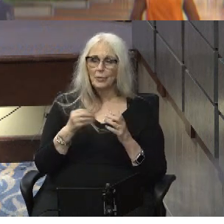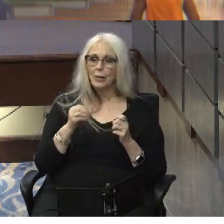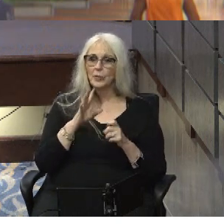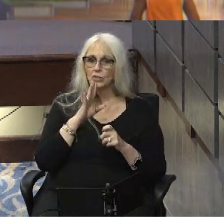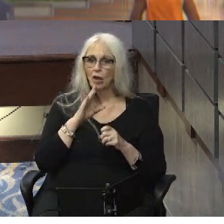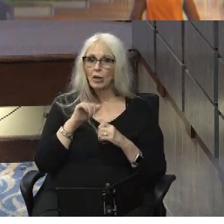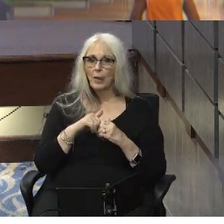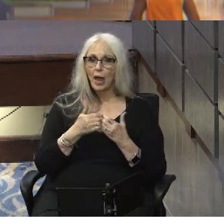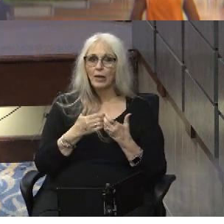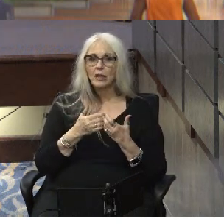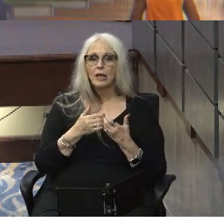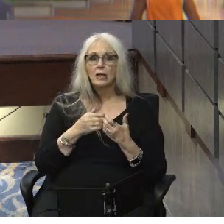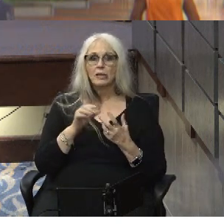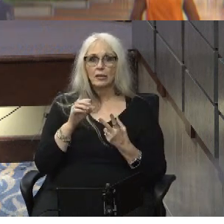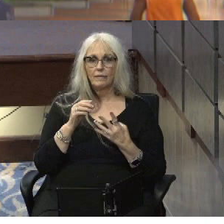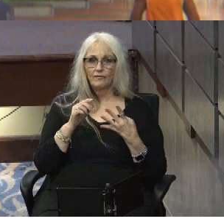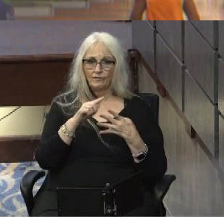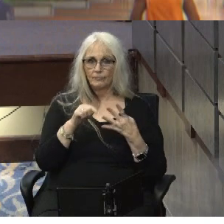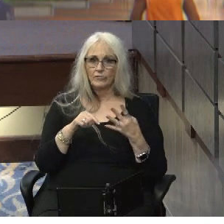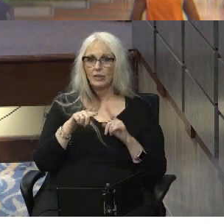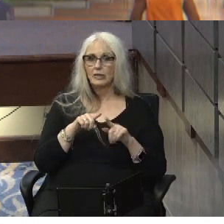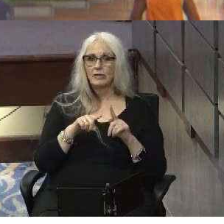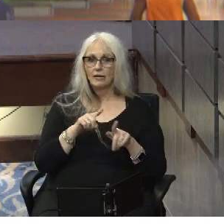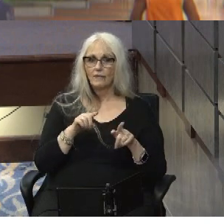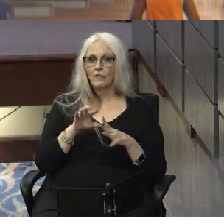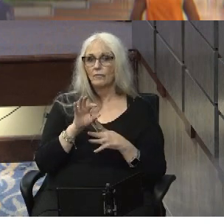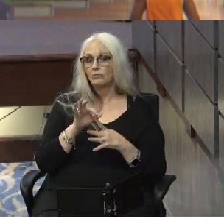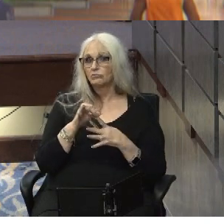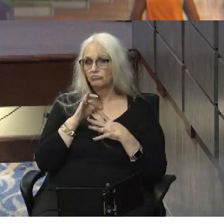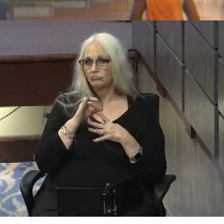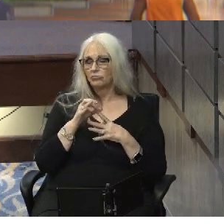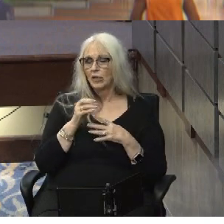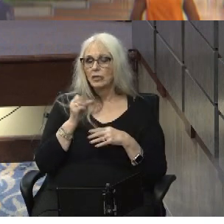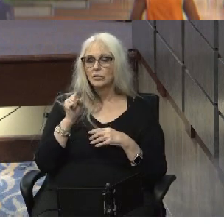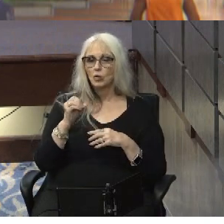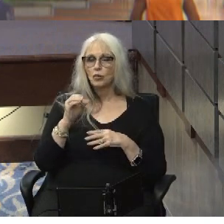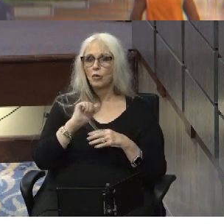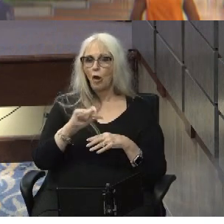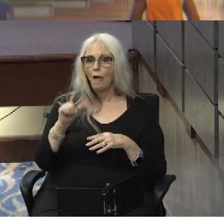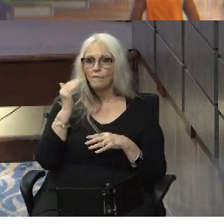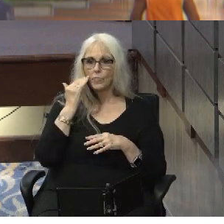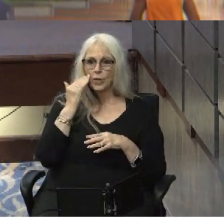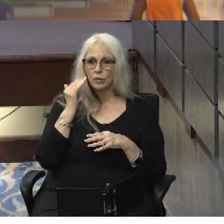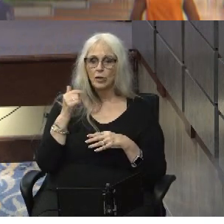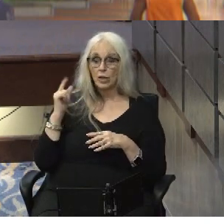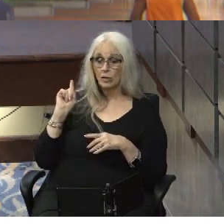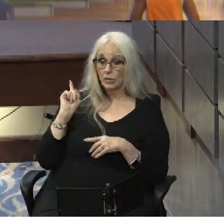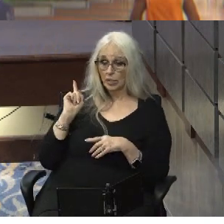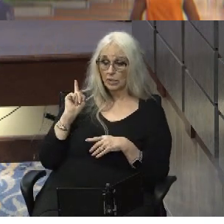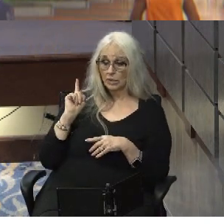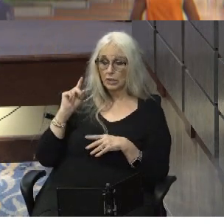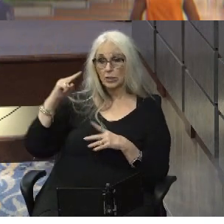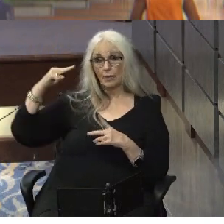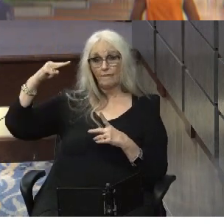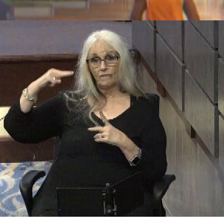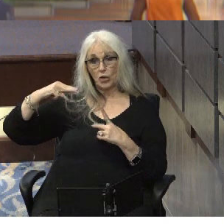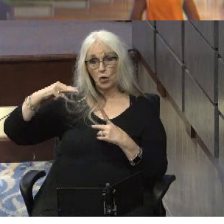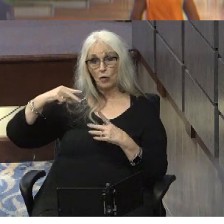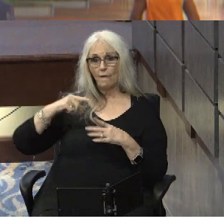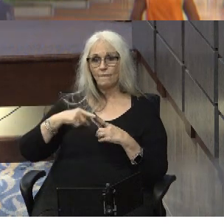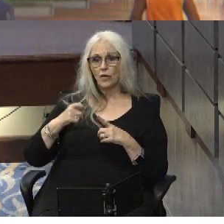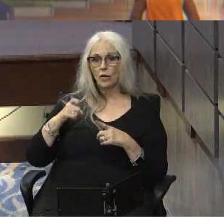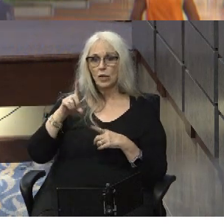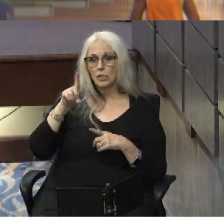on behind in case everybody isn't familiar with them. So this here is a view from a drop-off